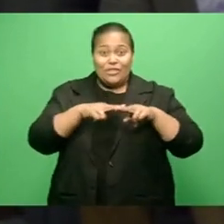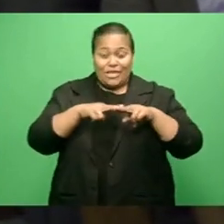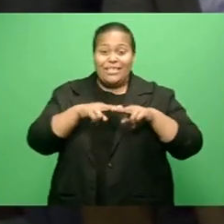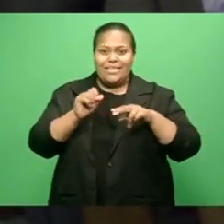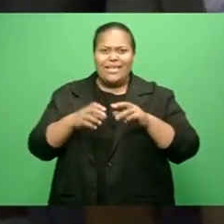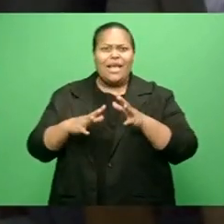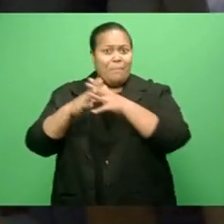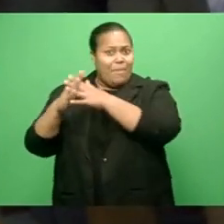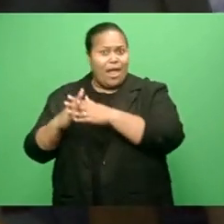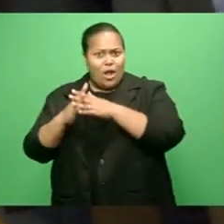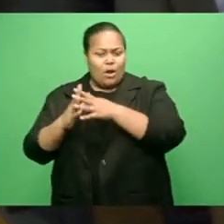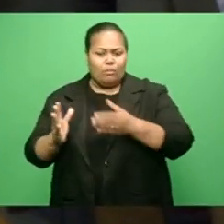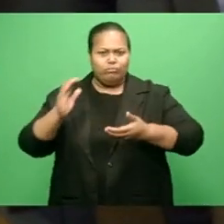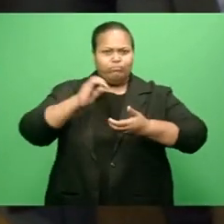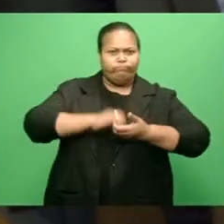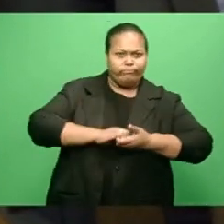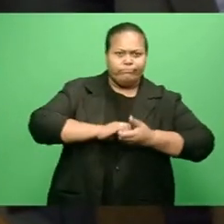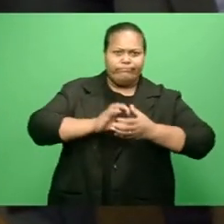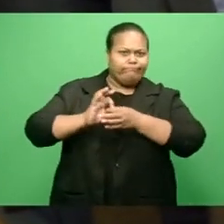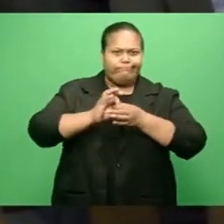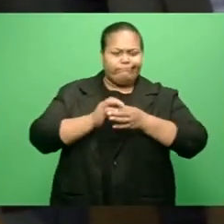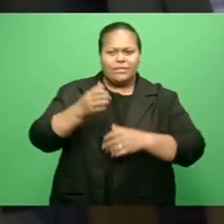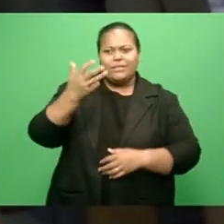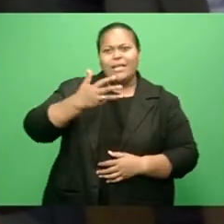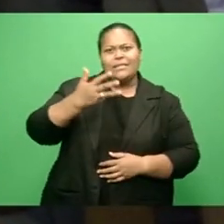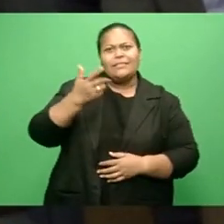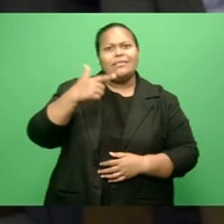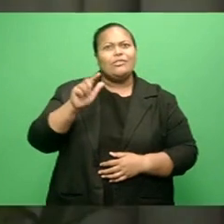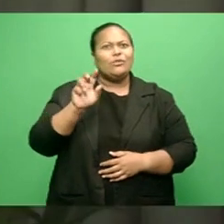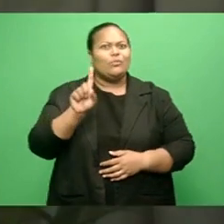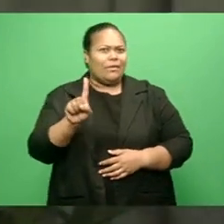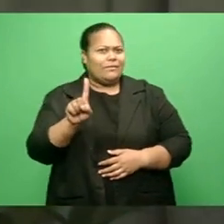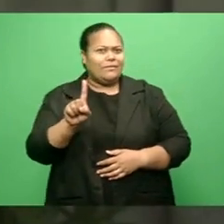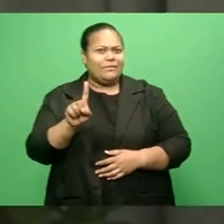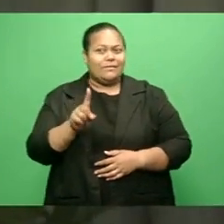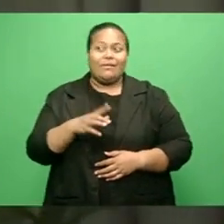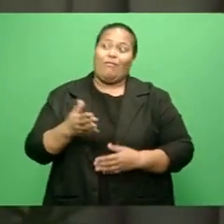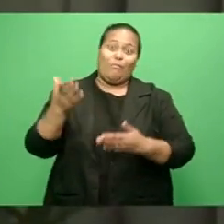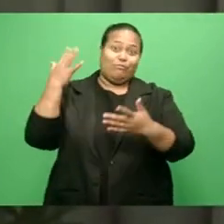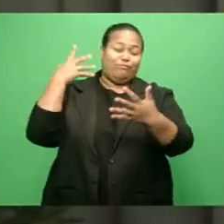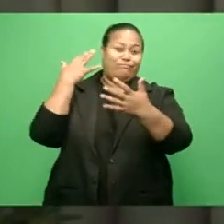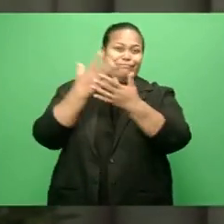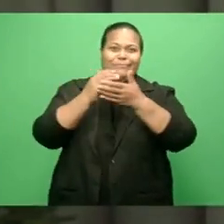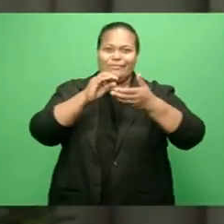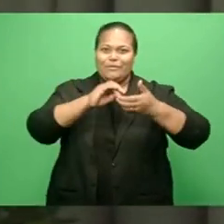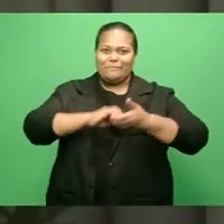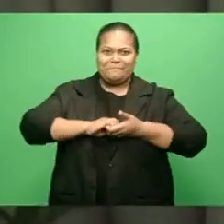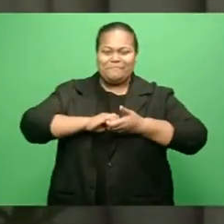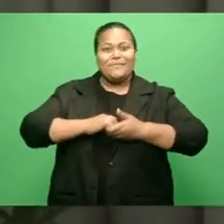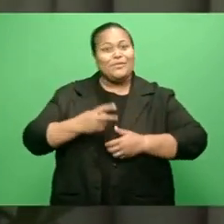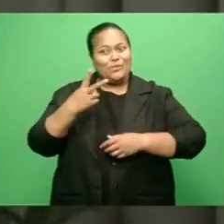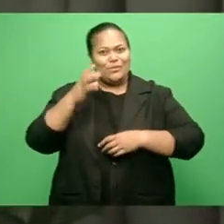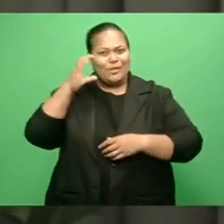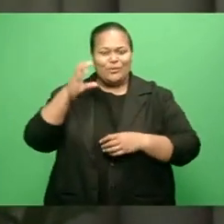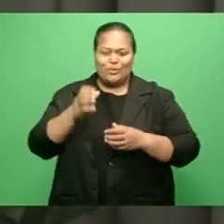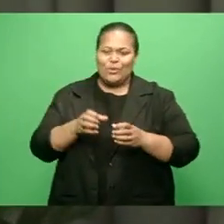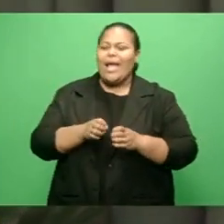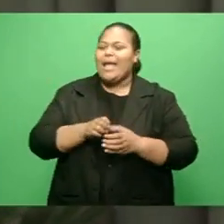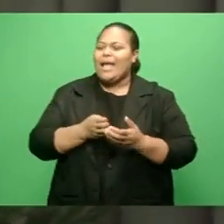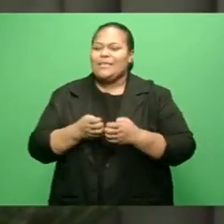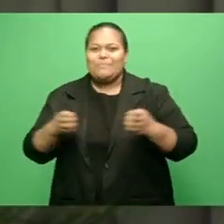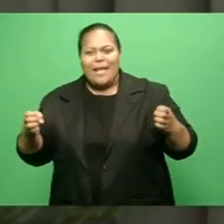bilateral relations in 1971, and since then, the collaboration between the two countries have expanded into areas